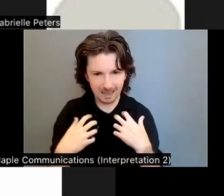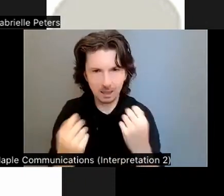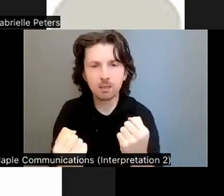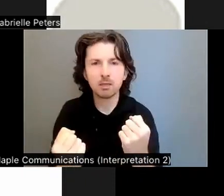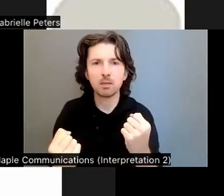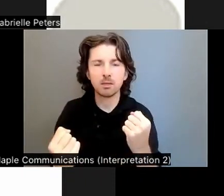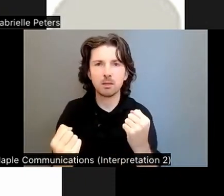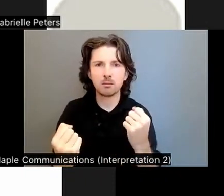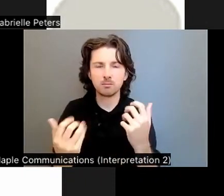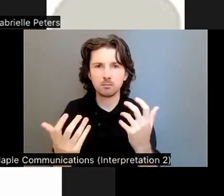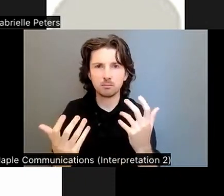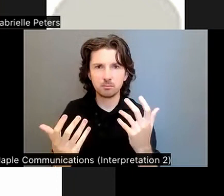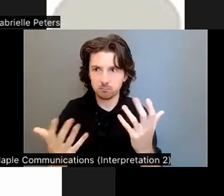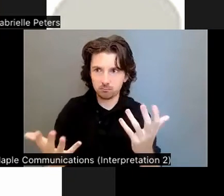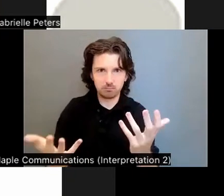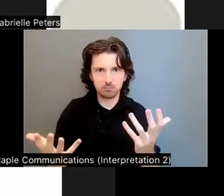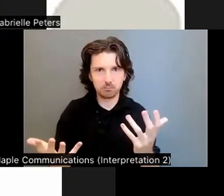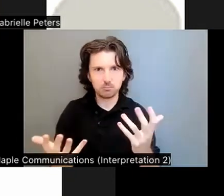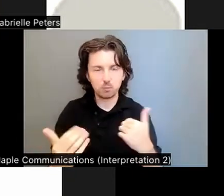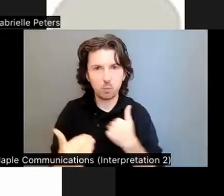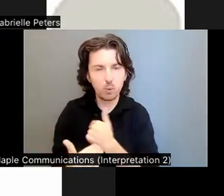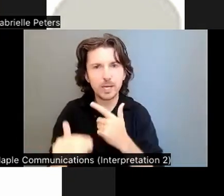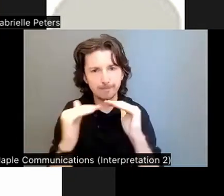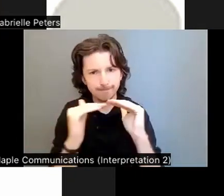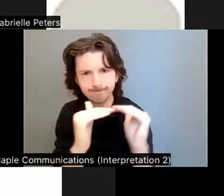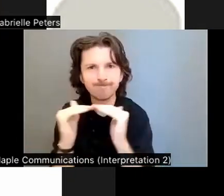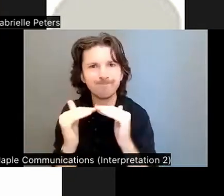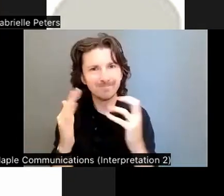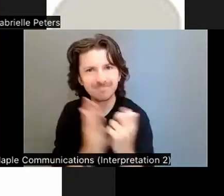what ableds are privileged to experience every day.